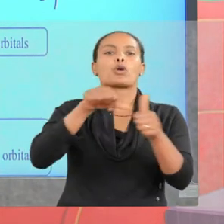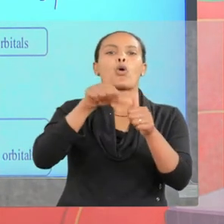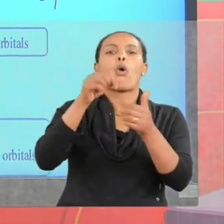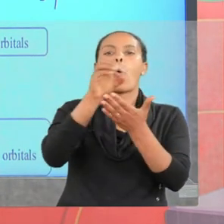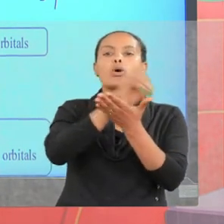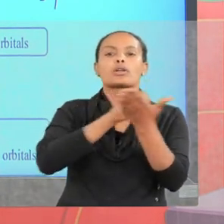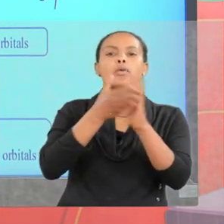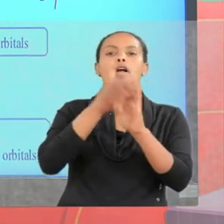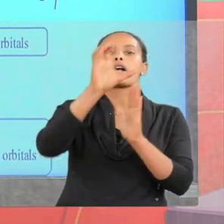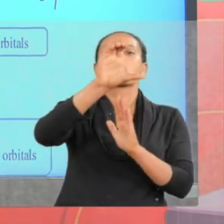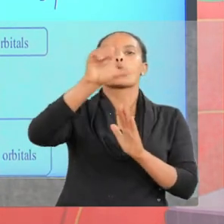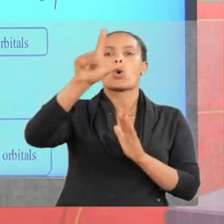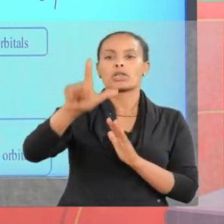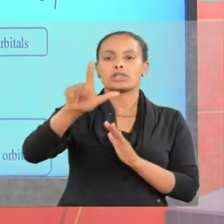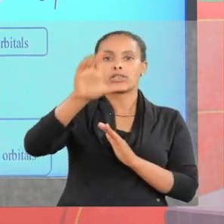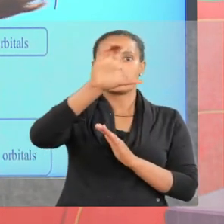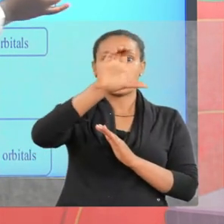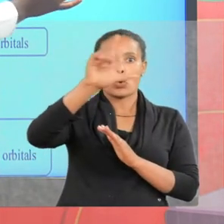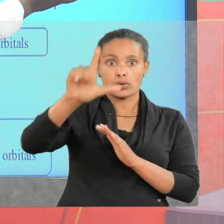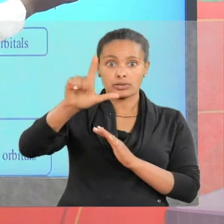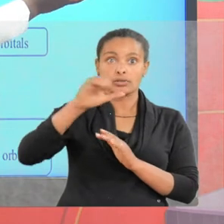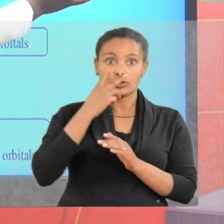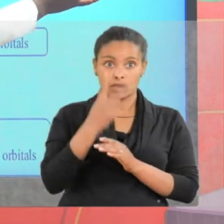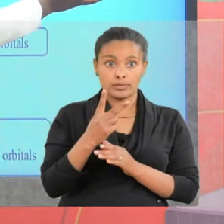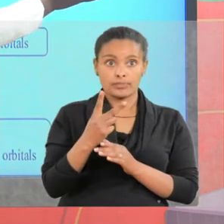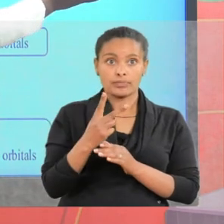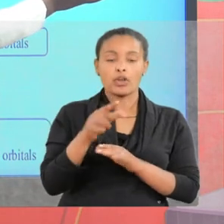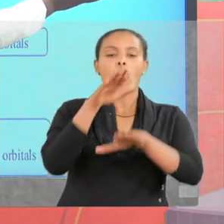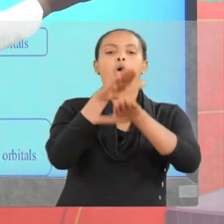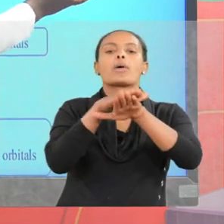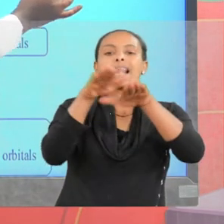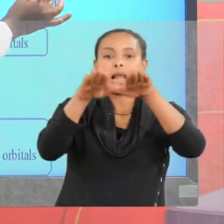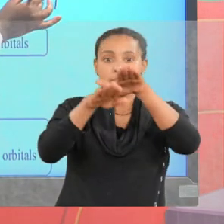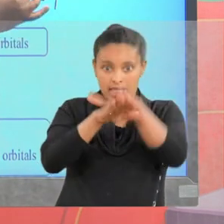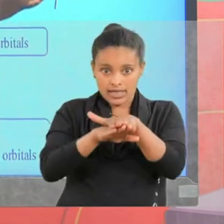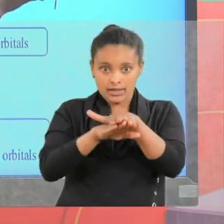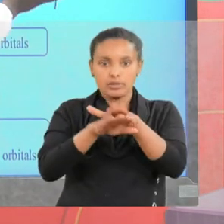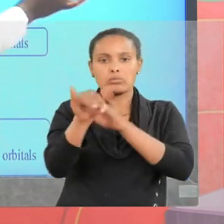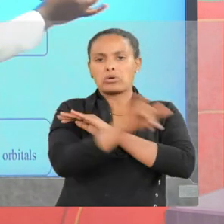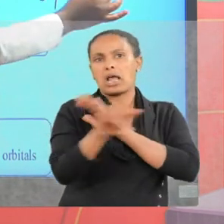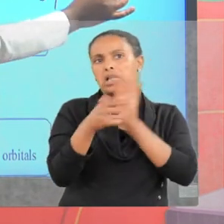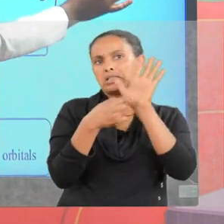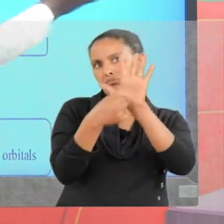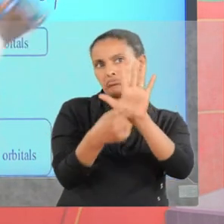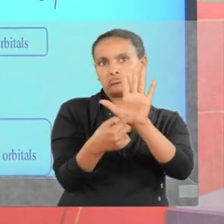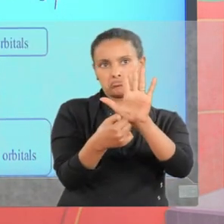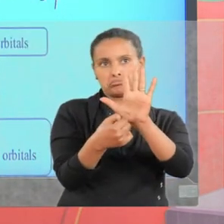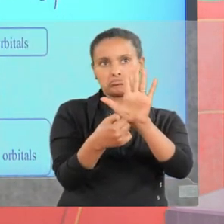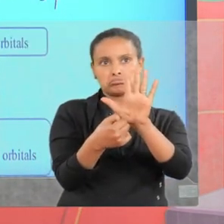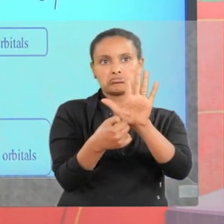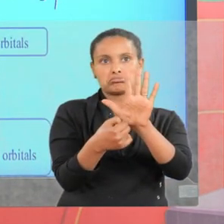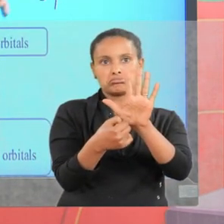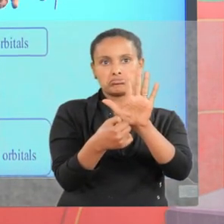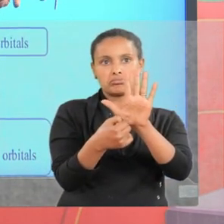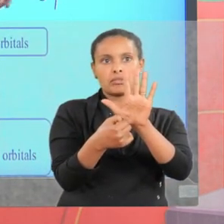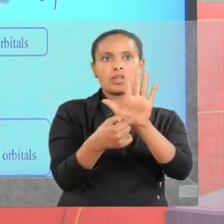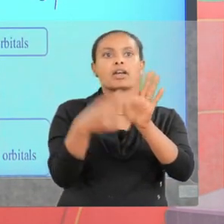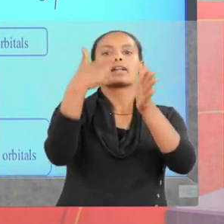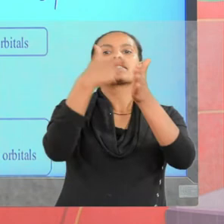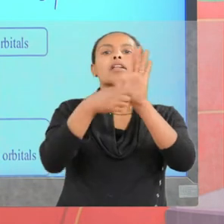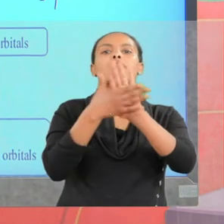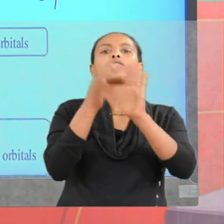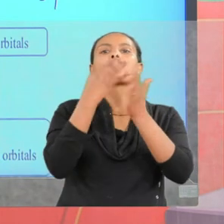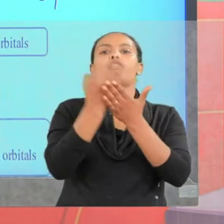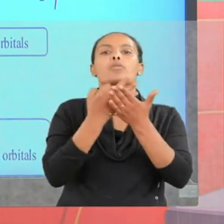of chlorine. You see, overlapping look like this, results in the